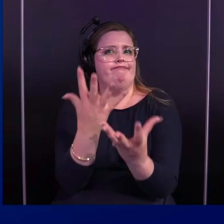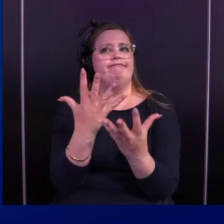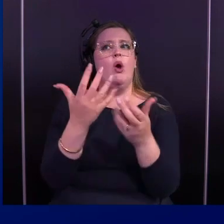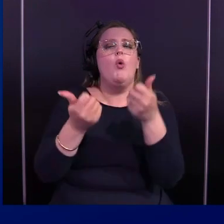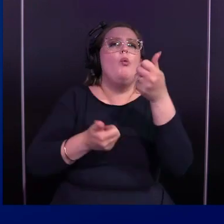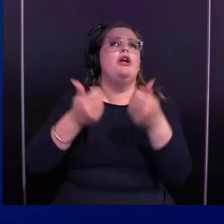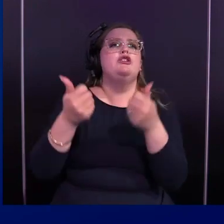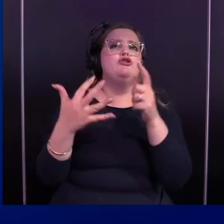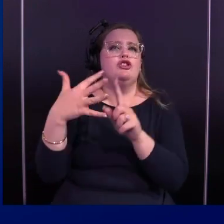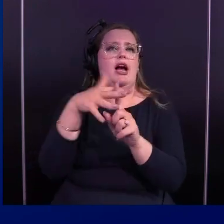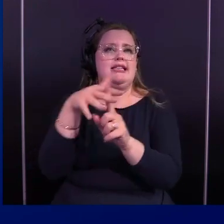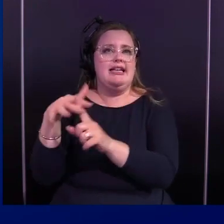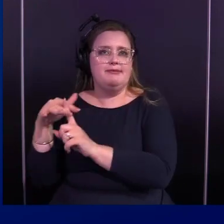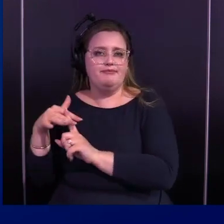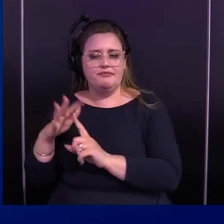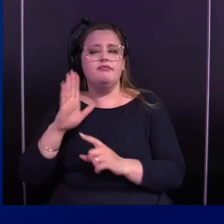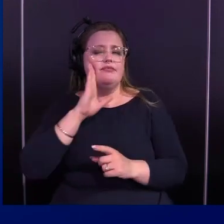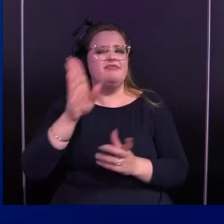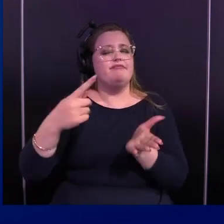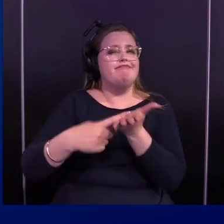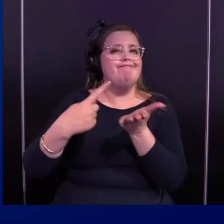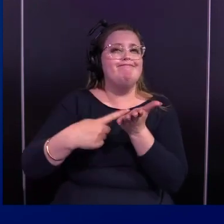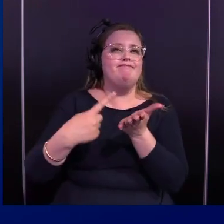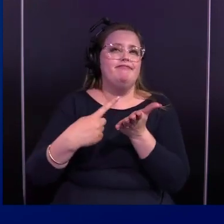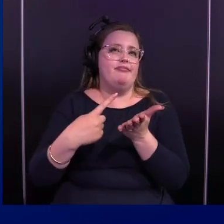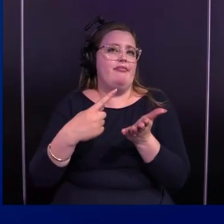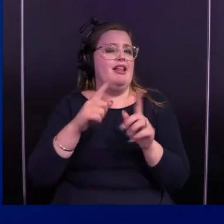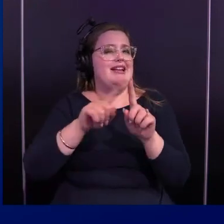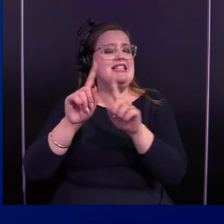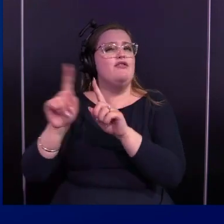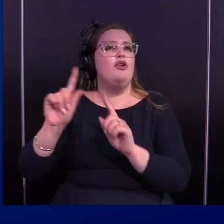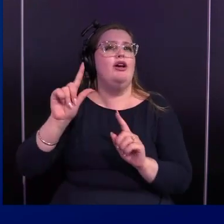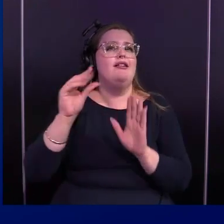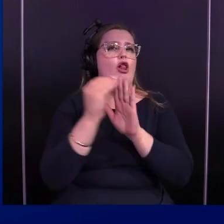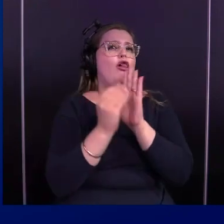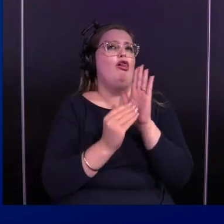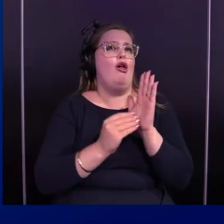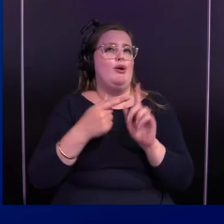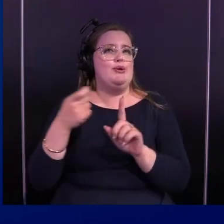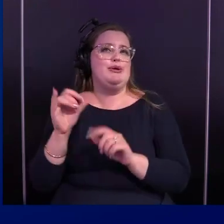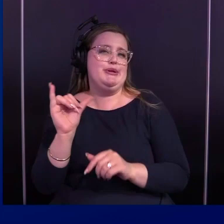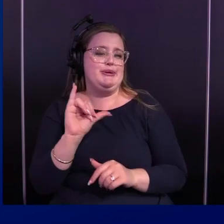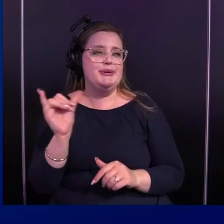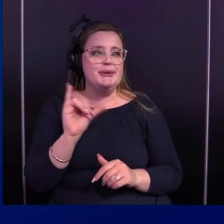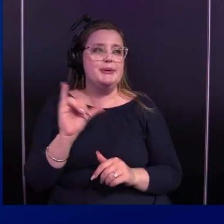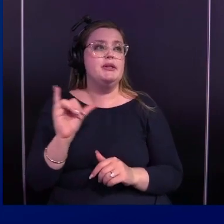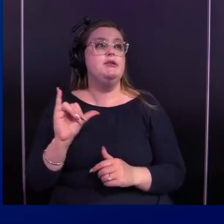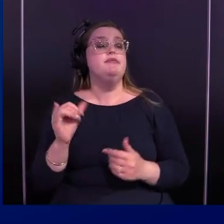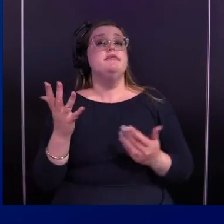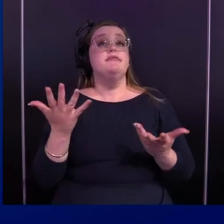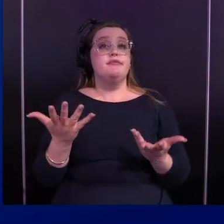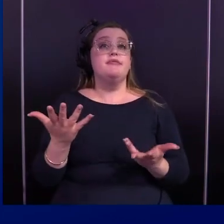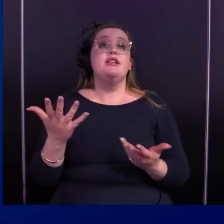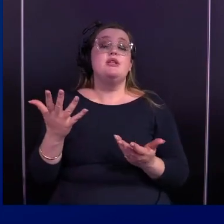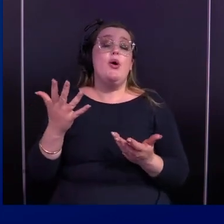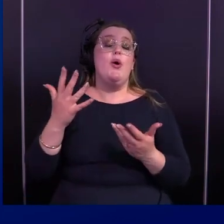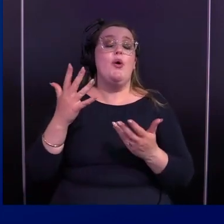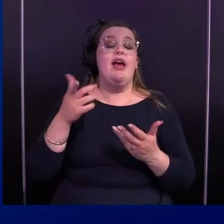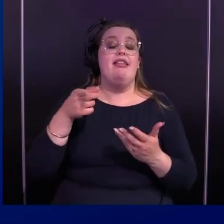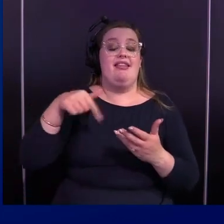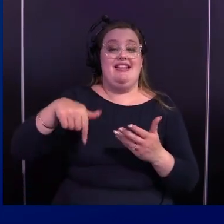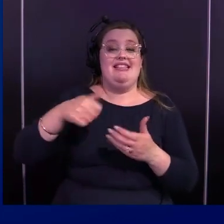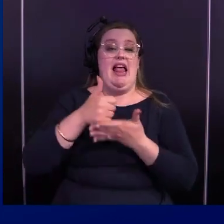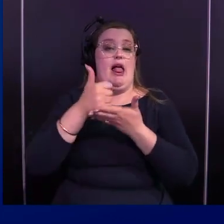And we're going to be talking about some of those log sources too, because as we recall, the security reference architecture helps us design these